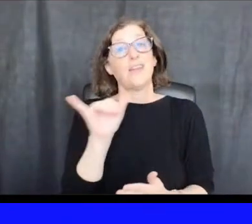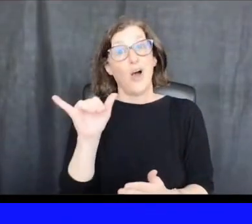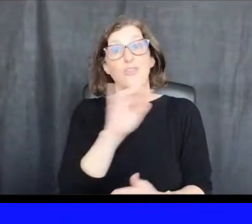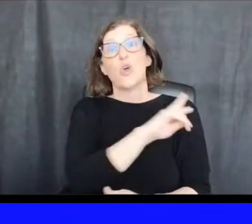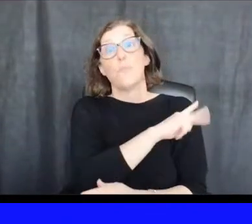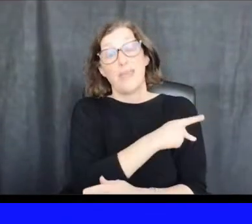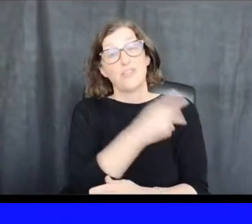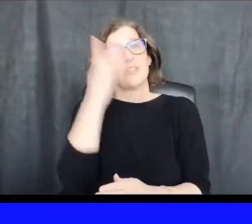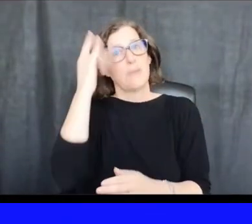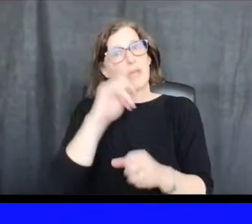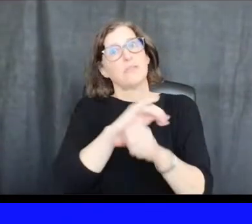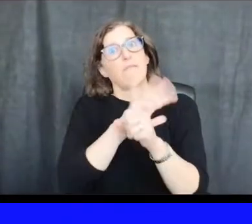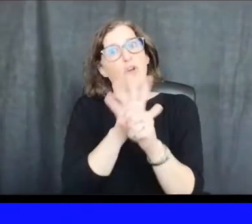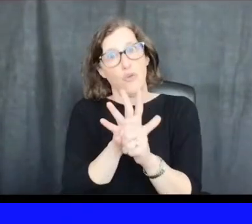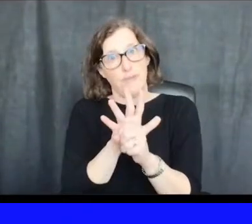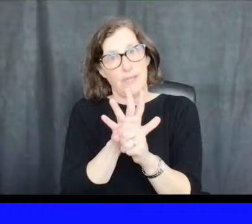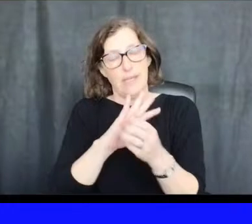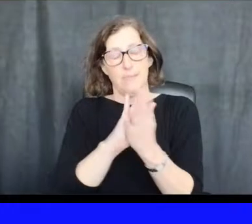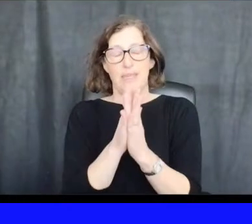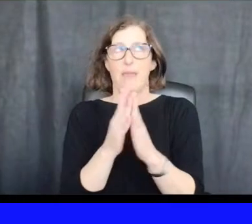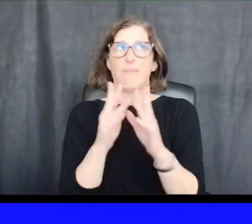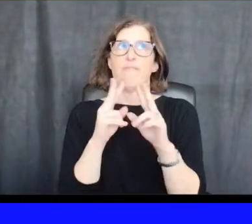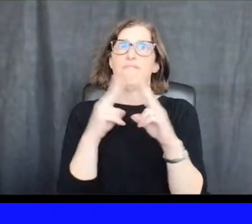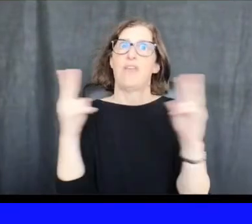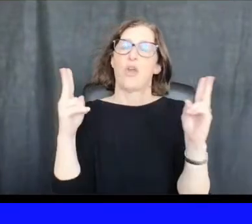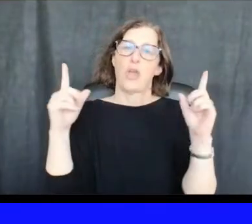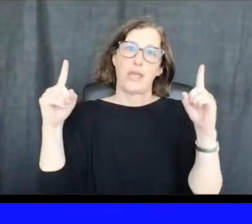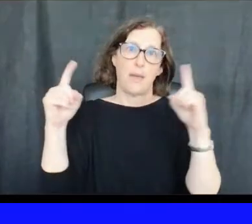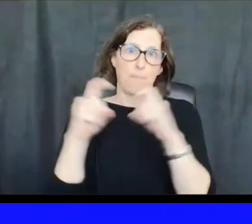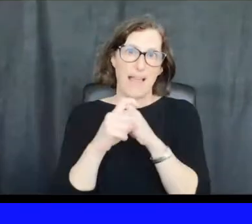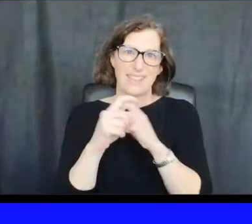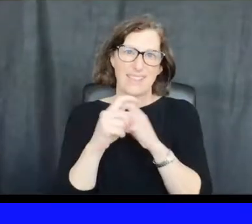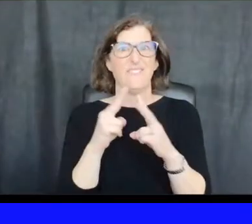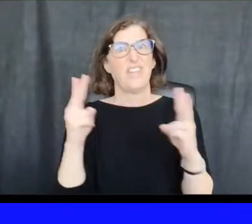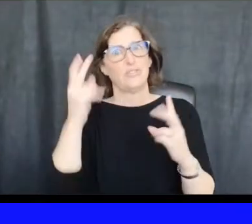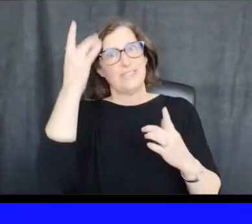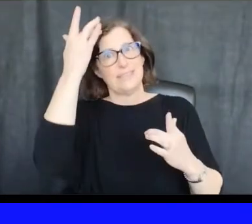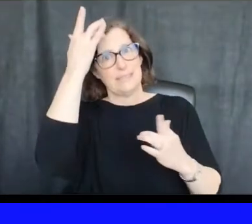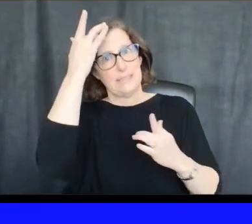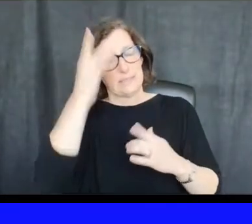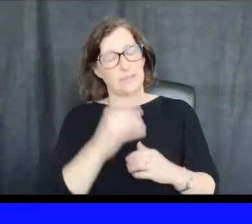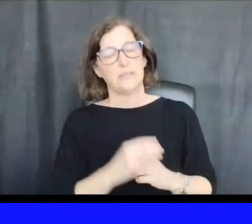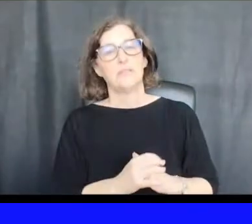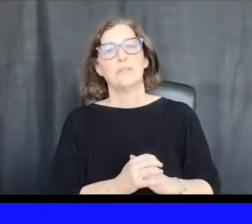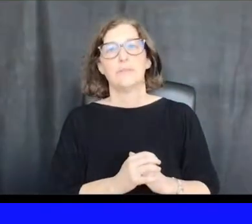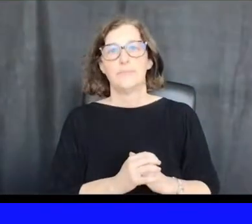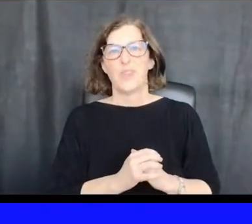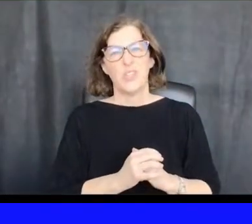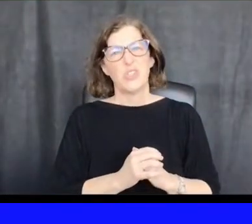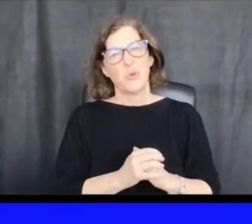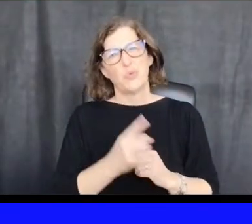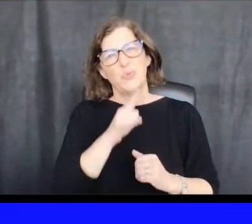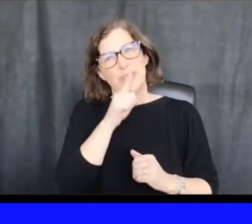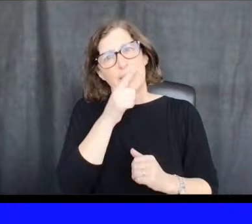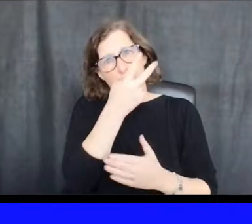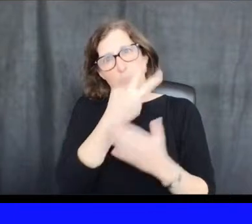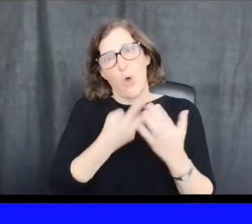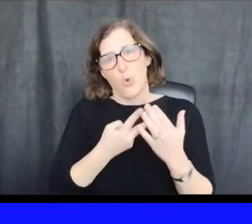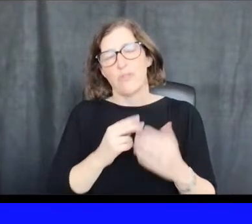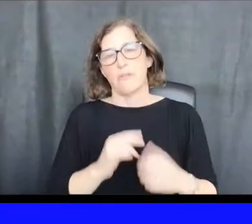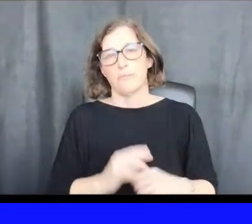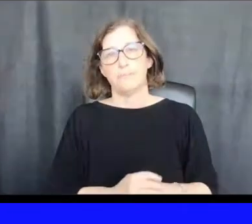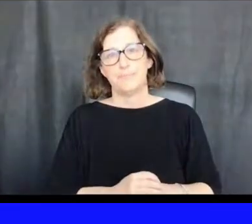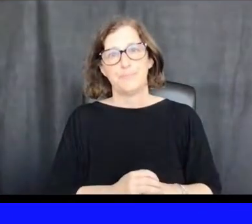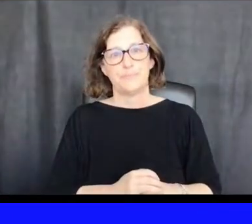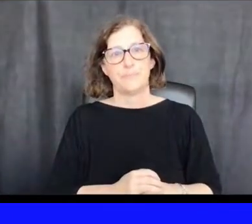700,000 members around the system who we are at risk for, but these design features have not been present there. And as a result, we continue to generate